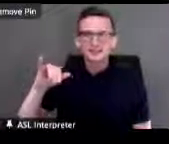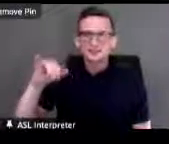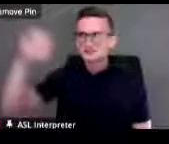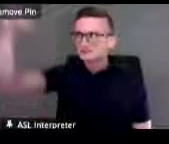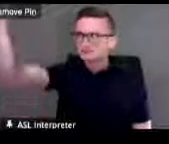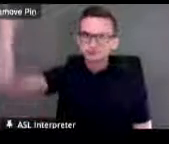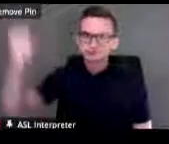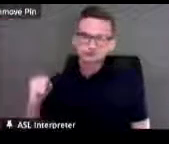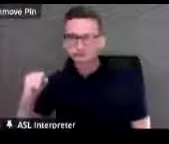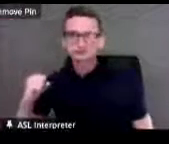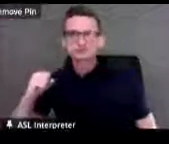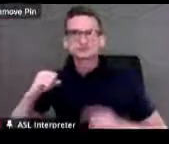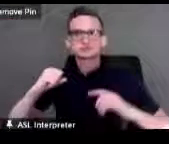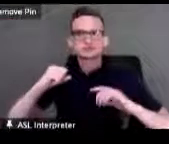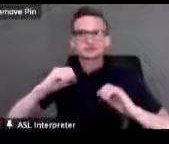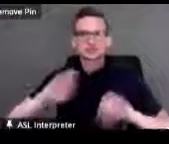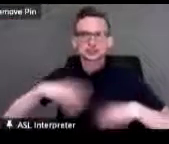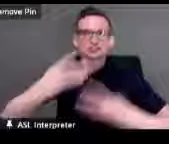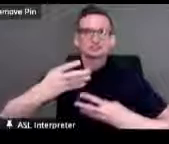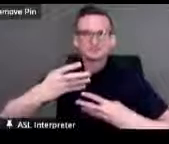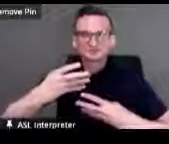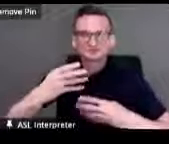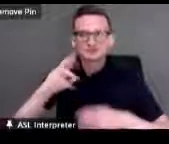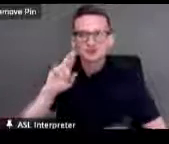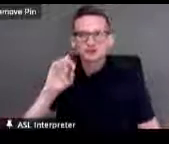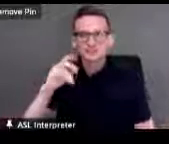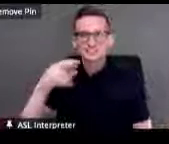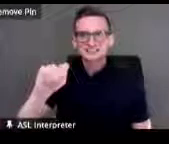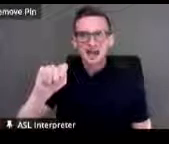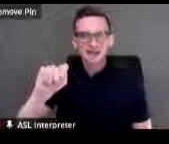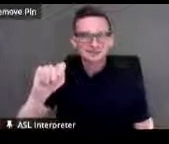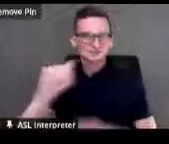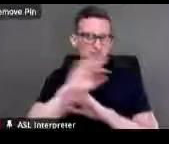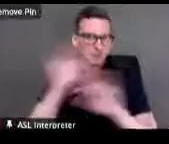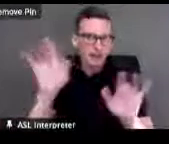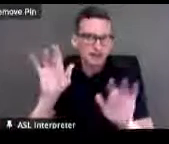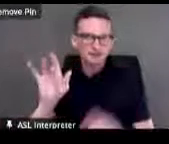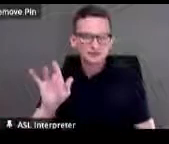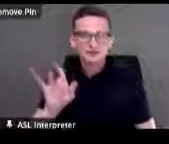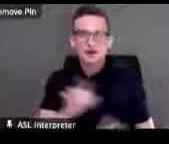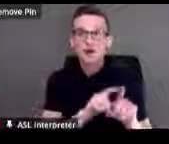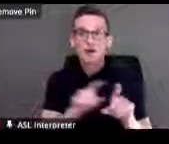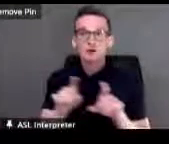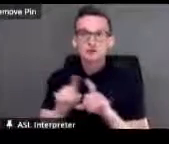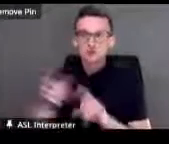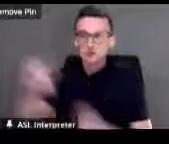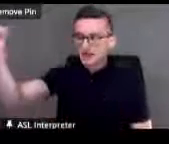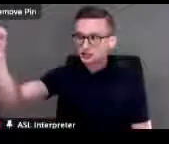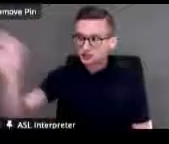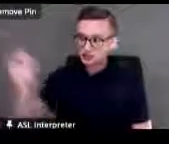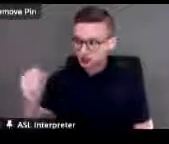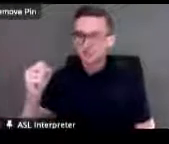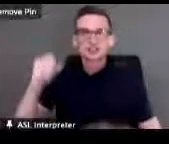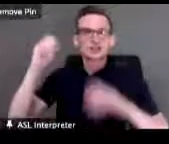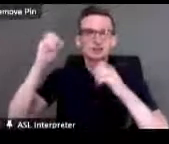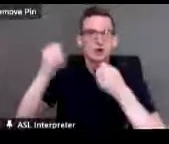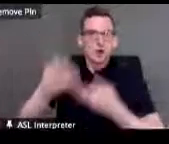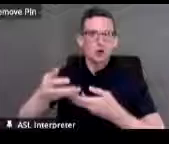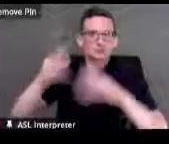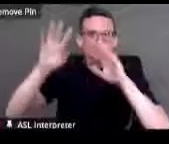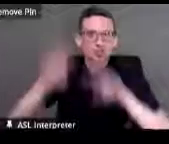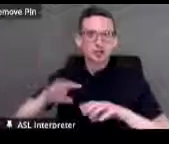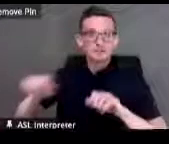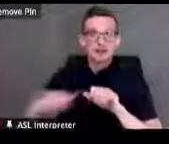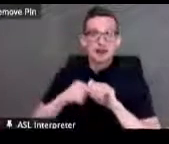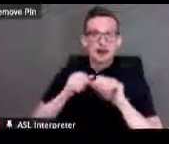would go shoot, shoot, shoot, shoot, and then they'd all reset. And it would also open the curtain behind you. So we sort of walked out,